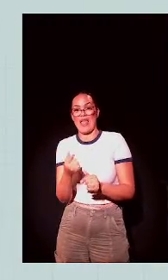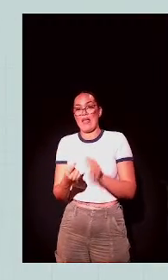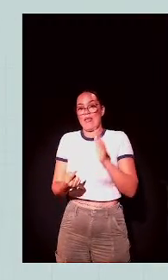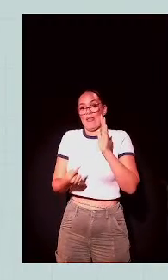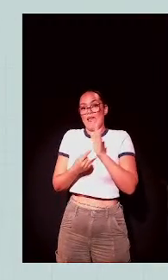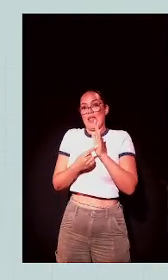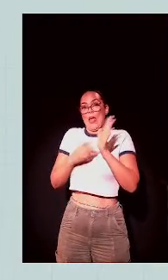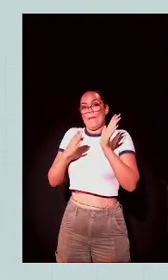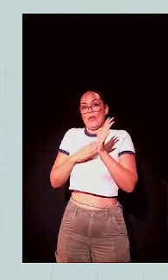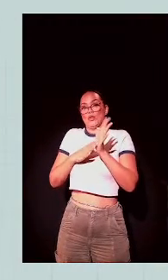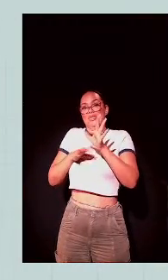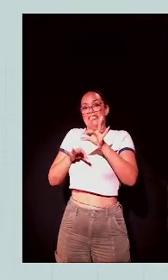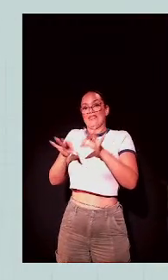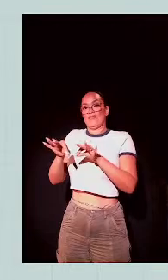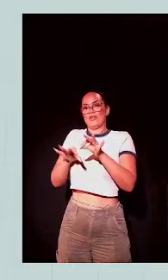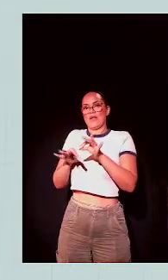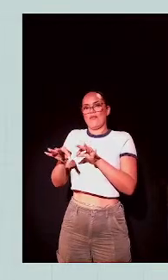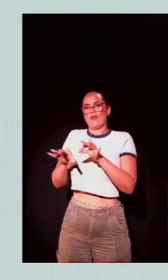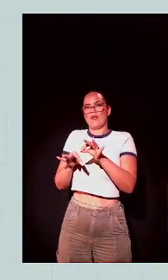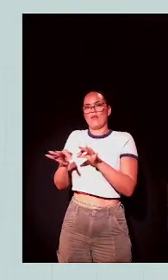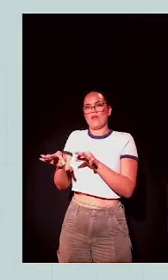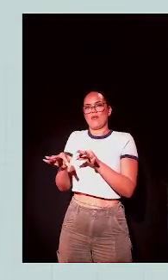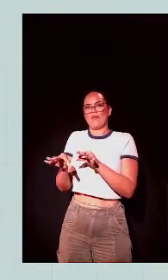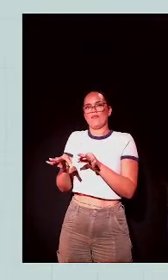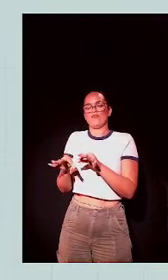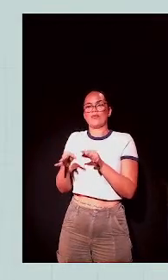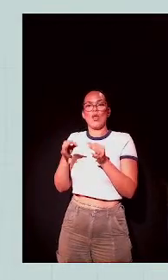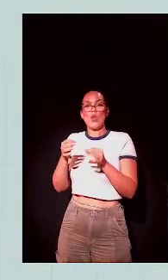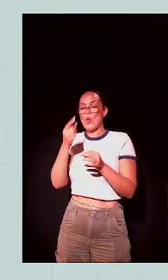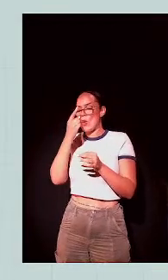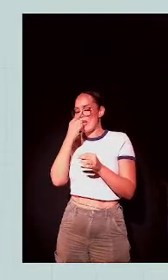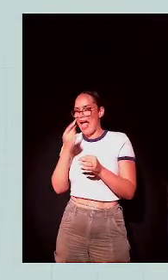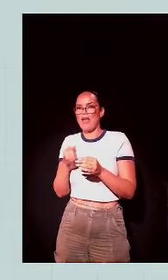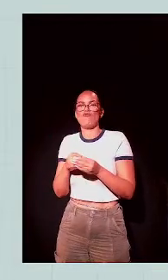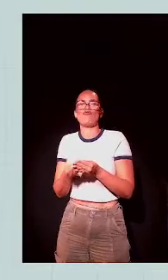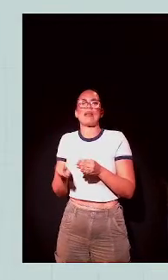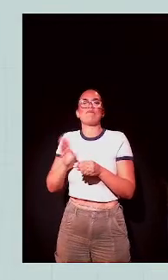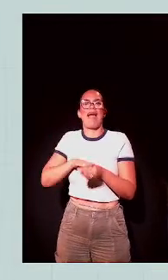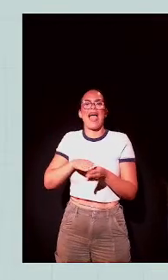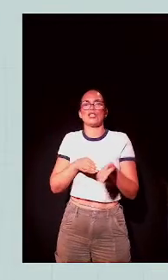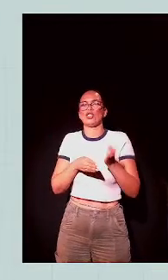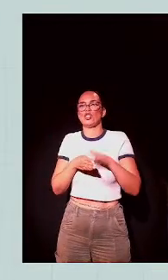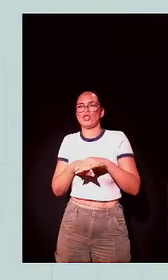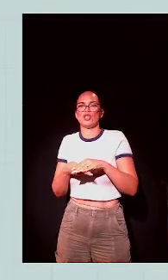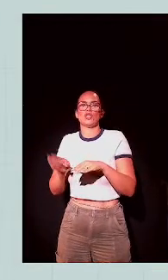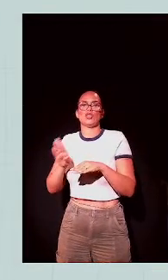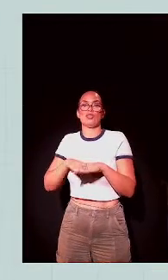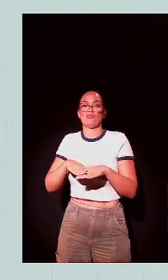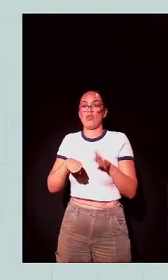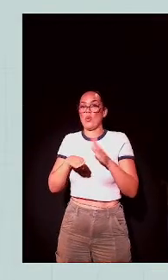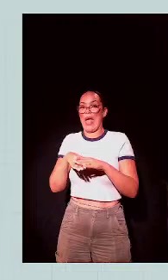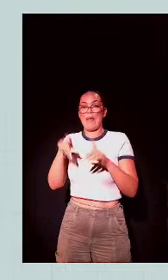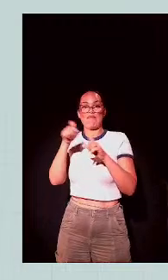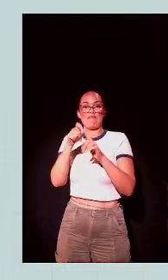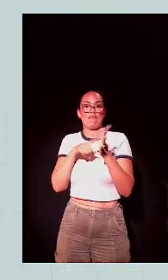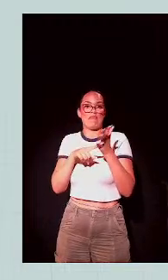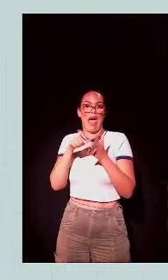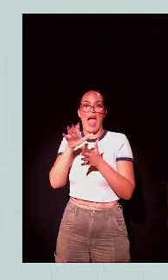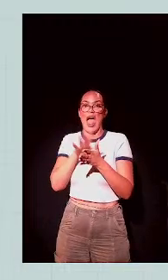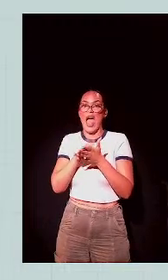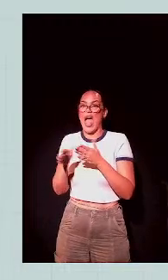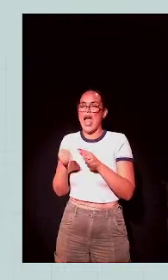modular synthesizers is that they're near endlessly repatchable. You can patch near